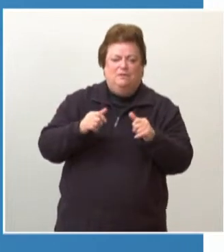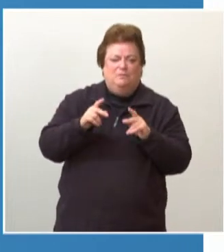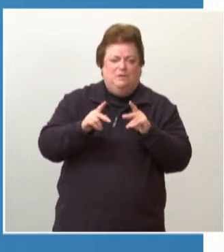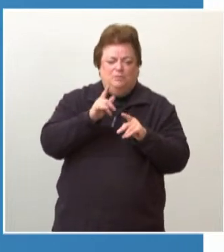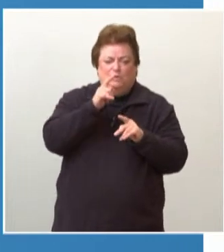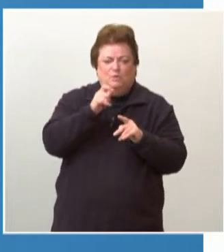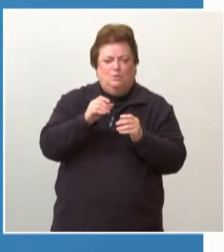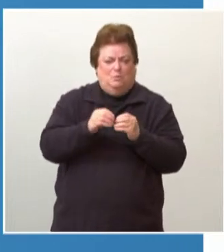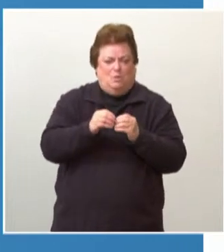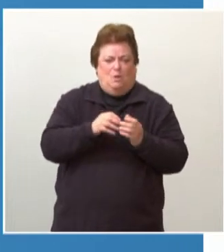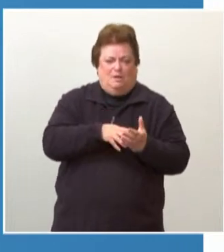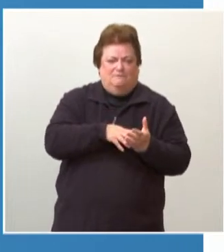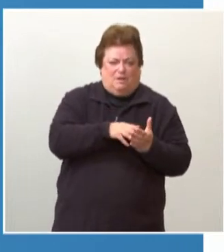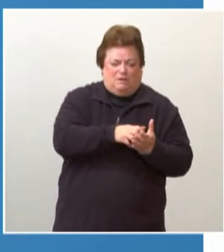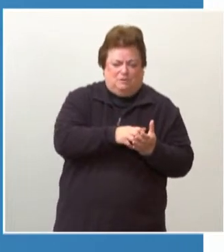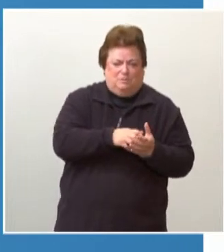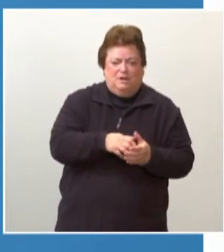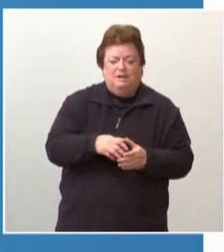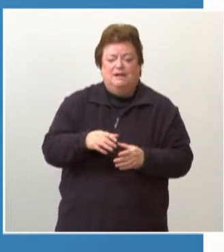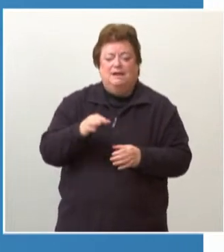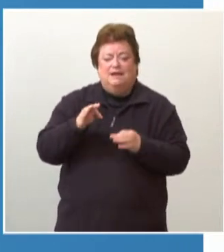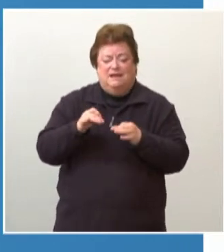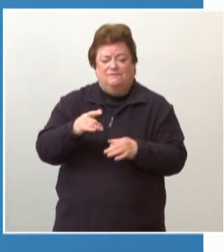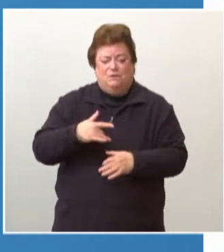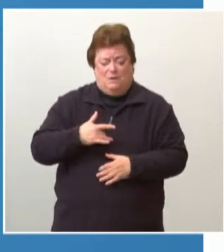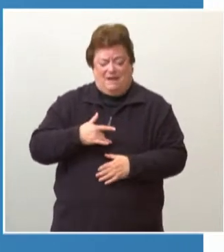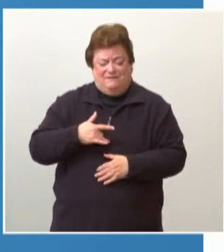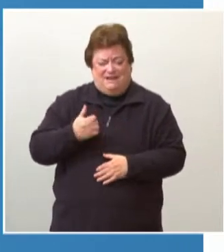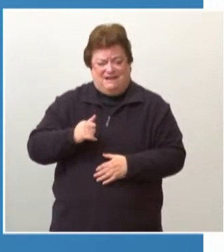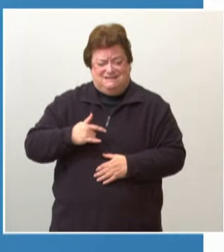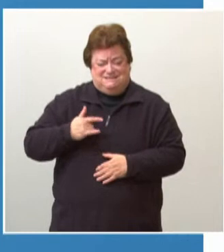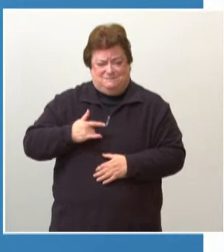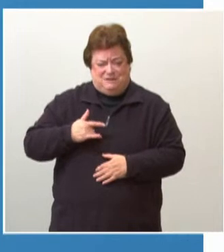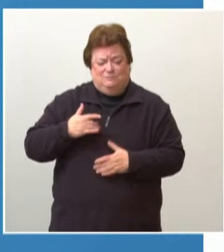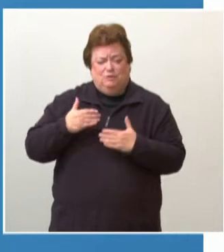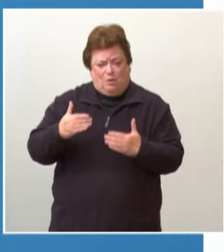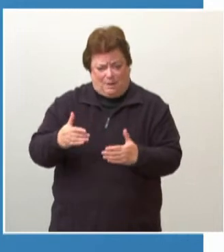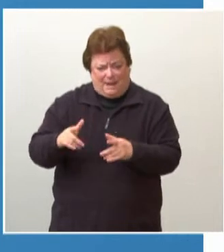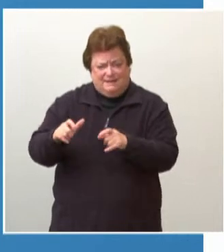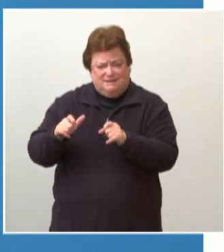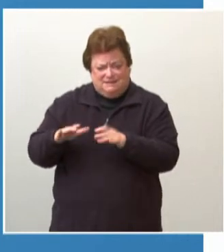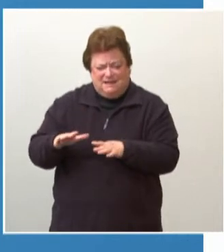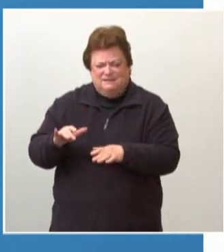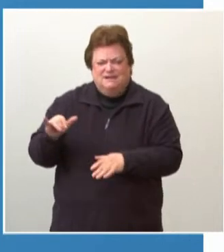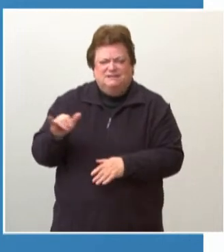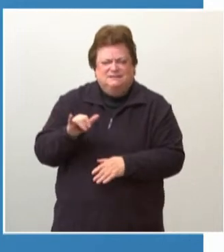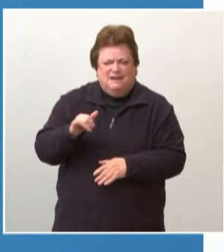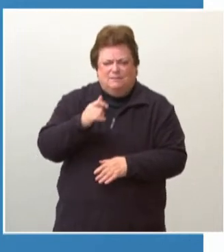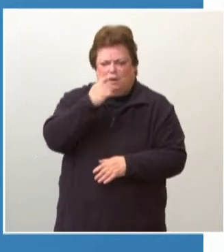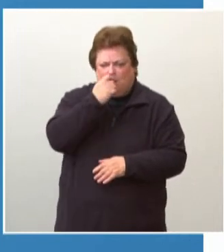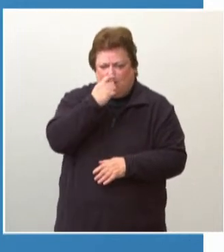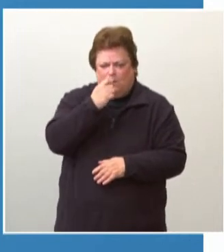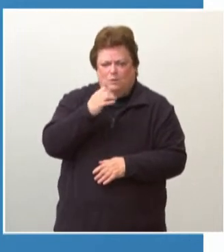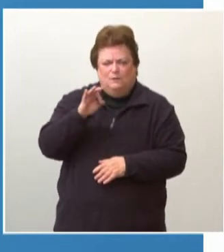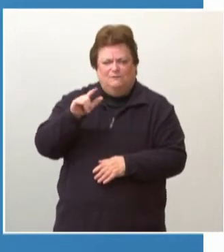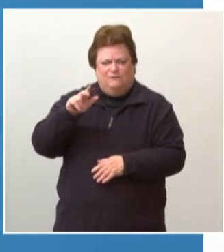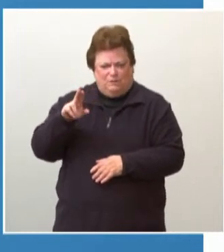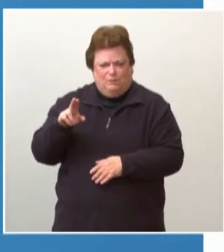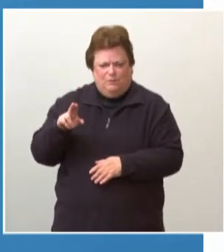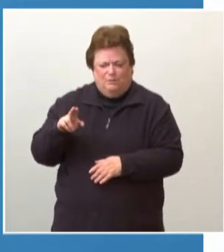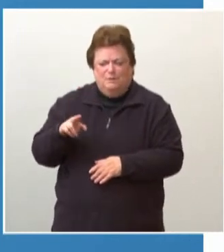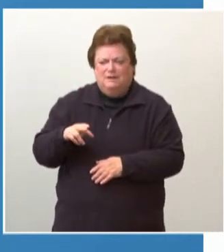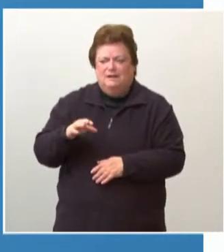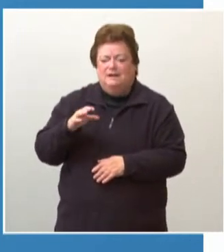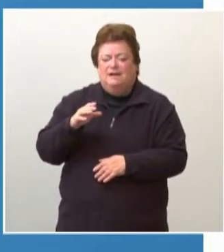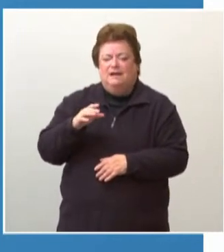vulnerable. Get tested if you have COVID-19 symptoms, which can be similar to cold or flu symptoms. Get tested if you've